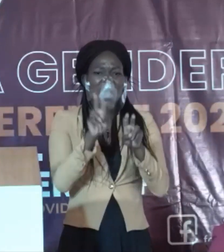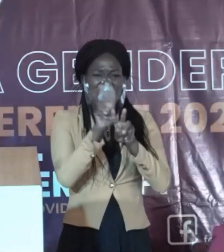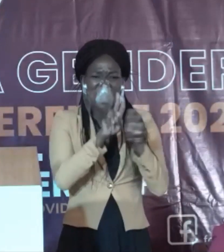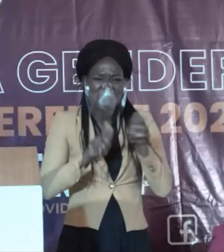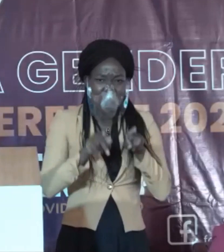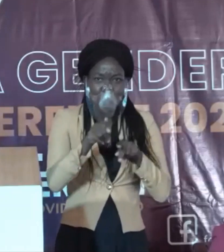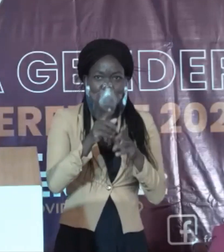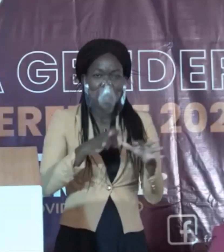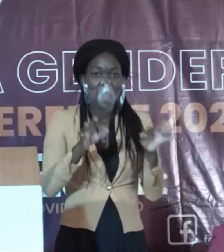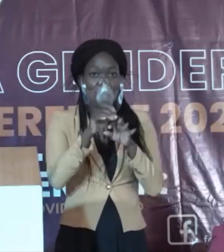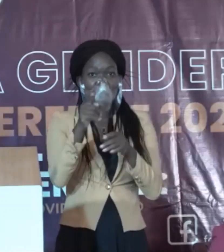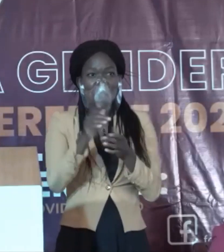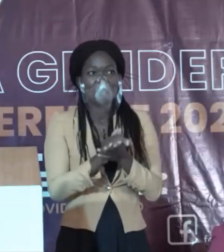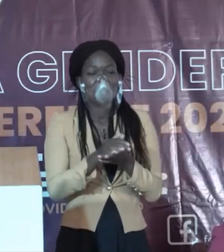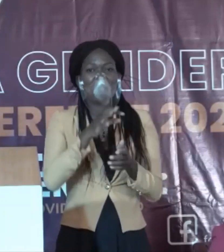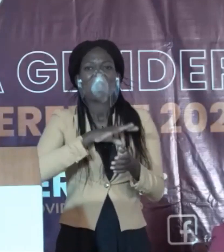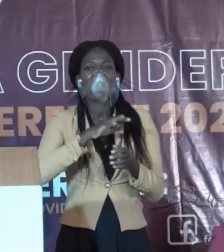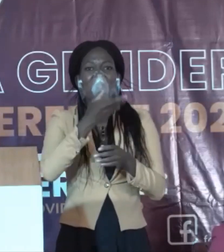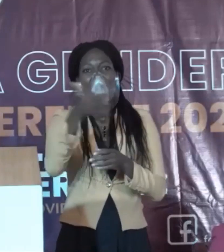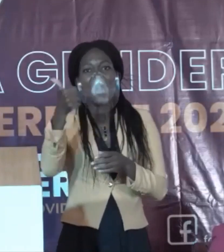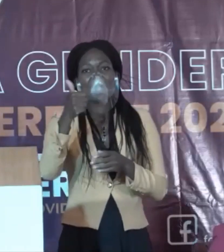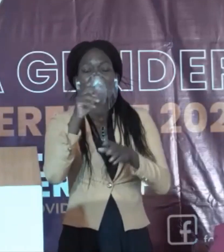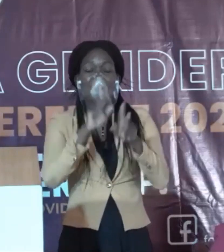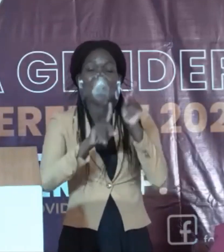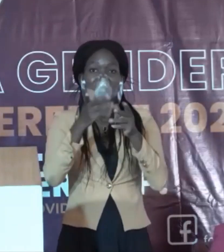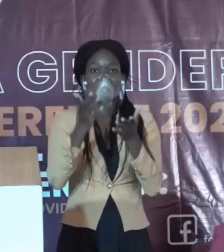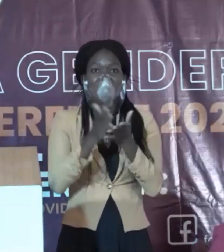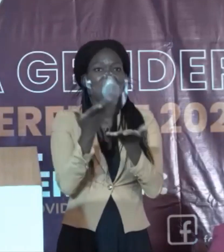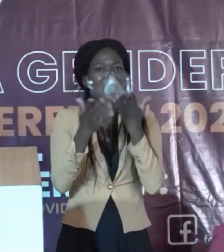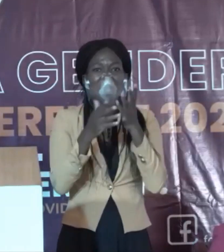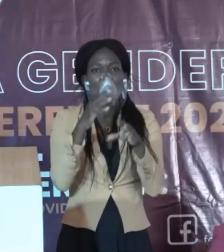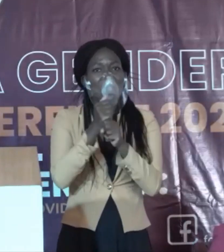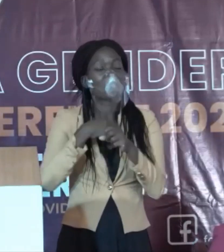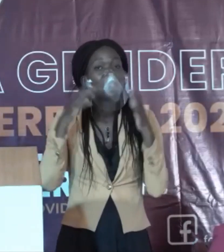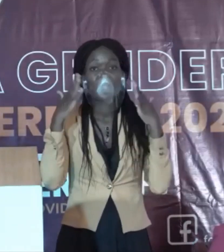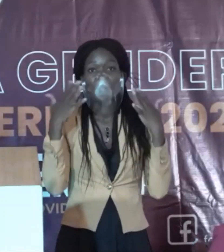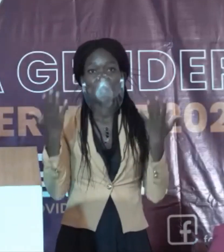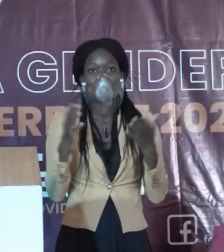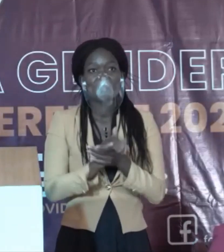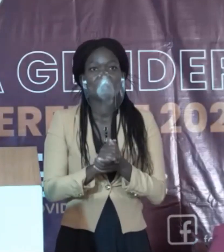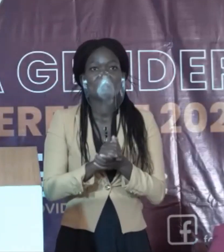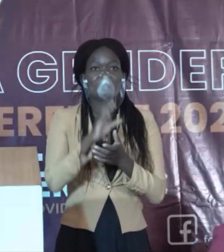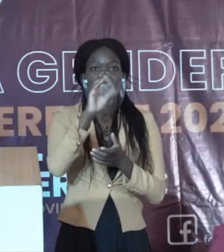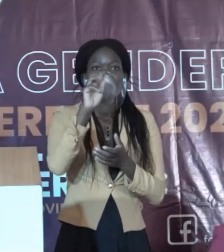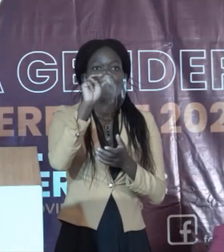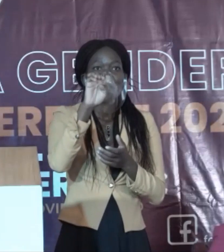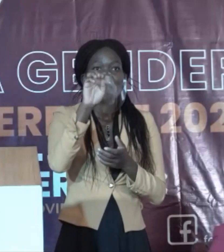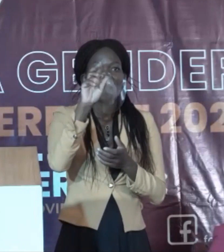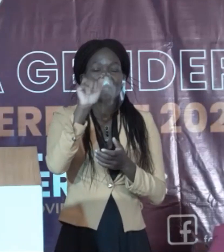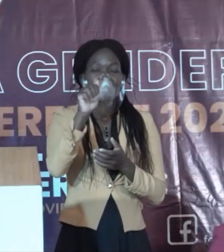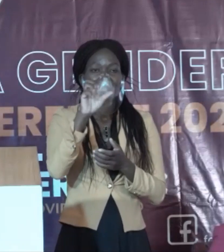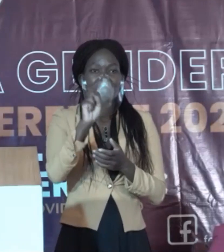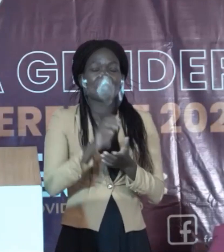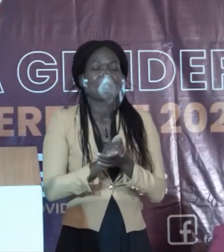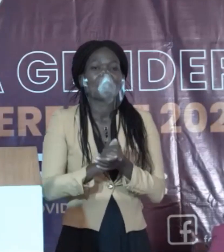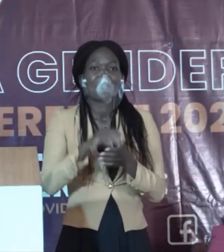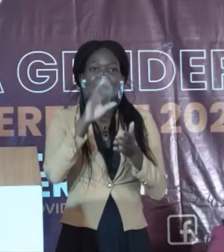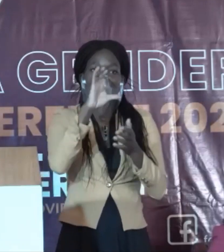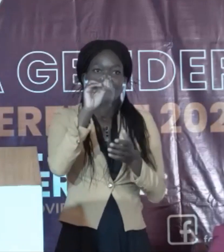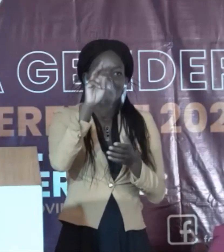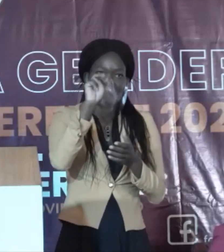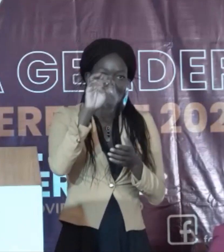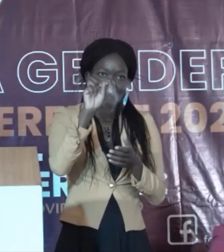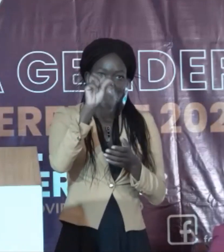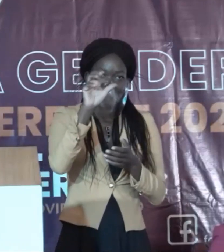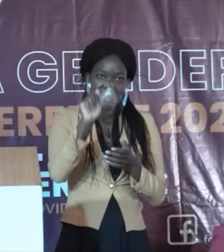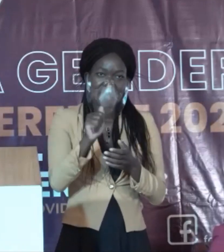benefit of some participants who might not be able to be familiar with our organization, COMESA, Federation of National Associations of Women in Business.